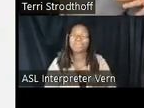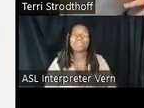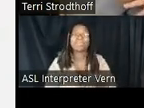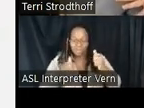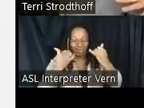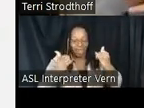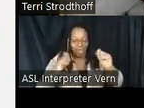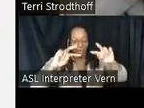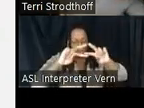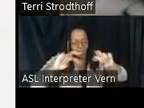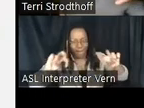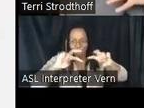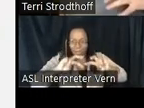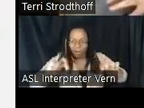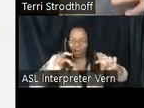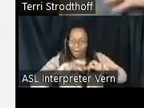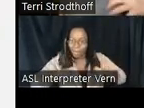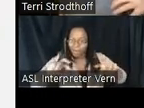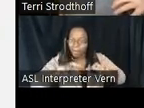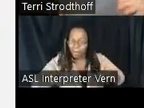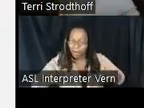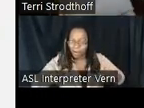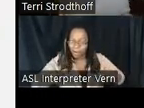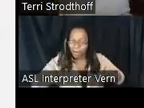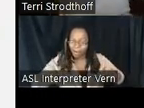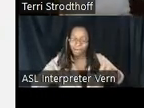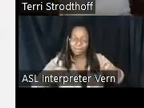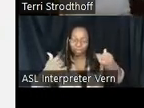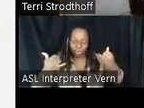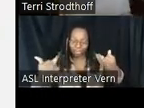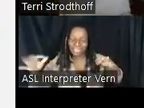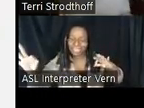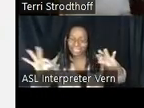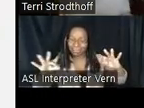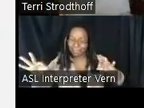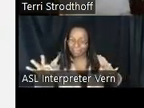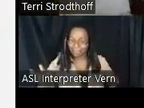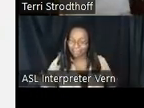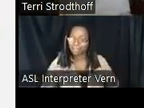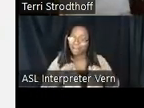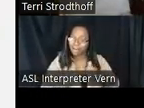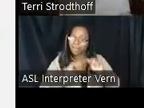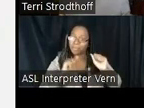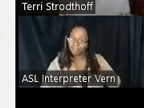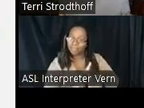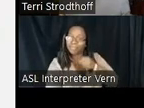this into trying to articulate the different ways that this actually matters in our